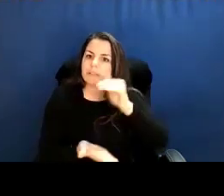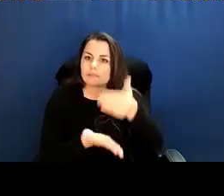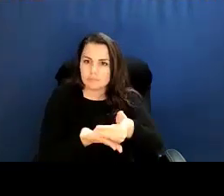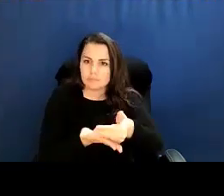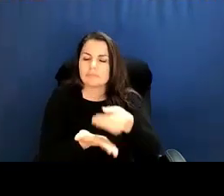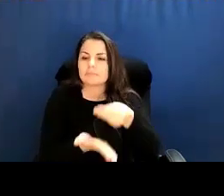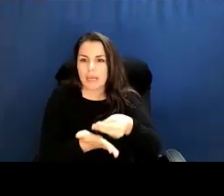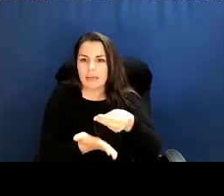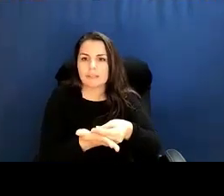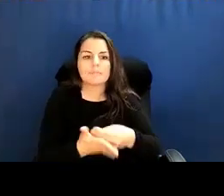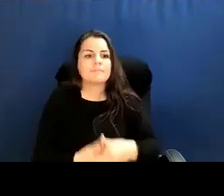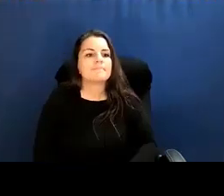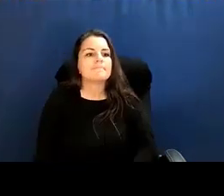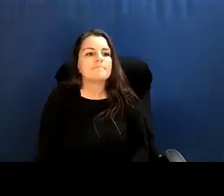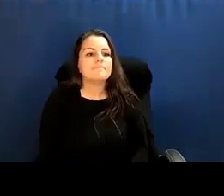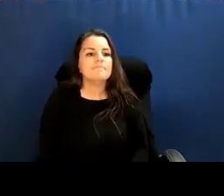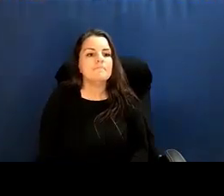and training related expenses.